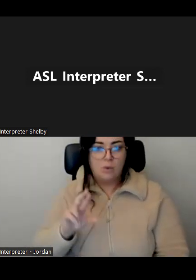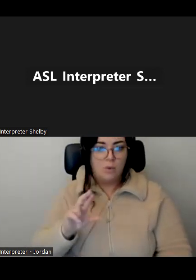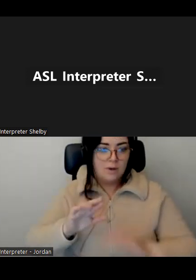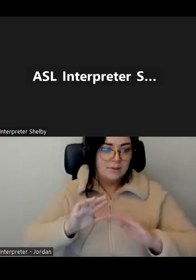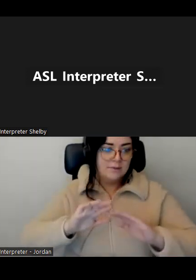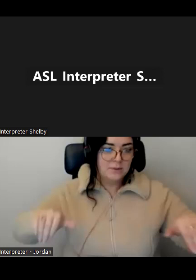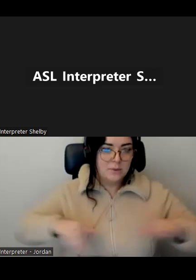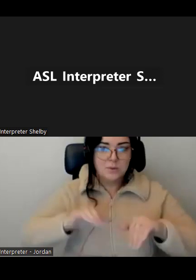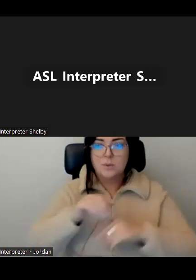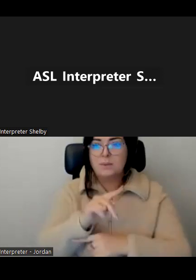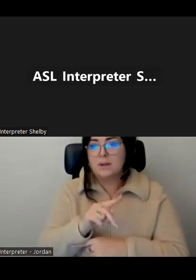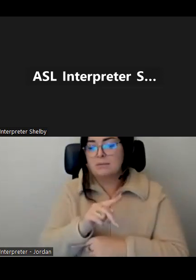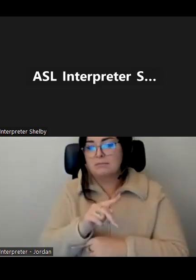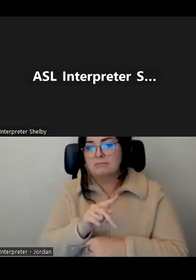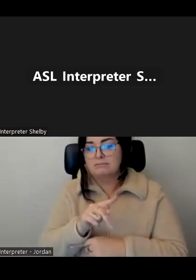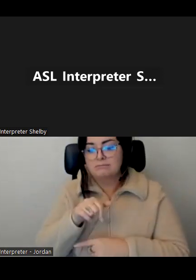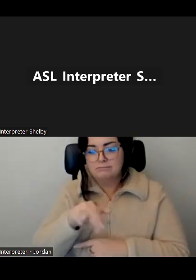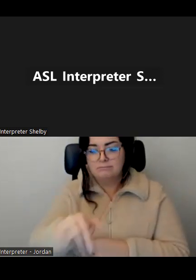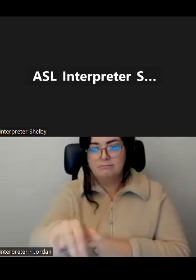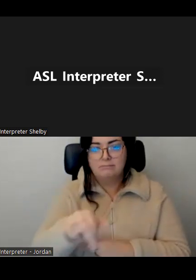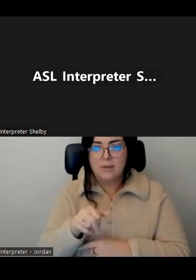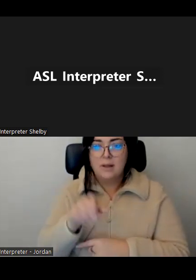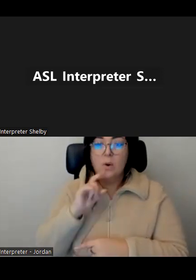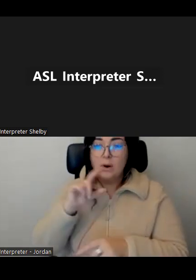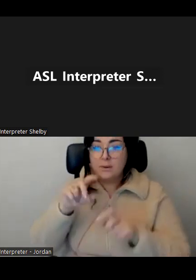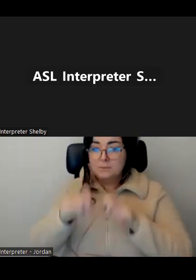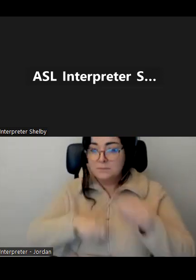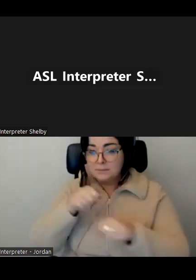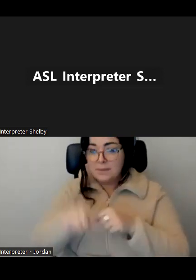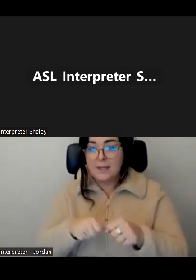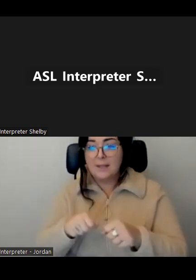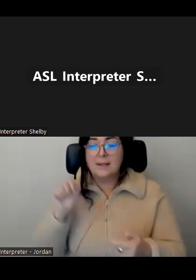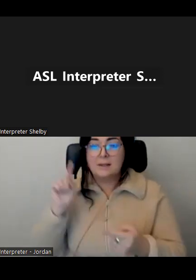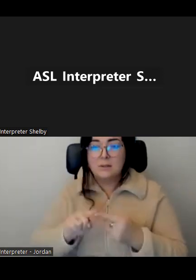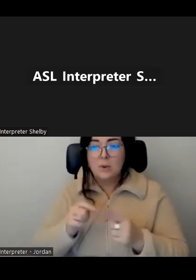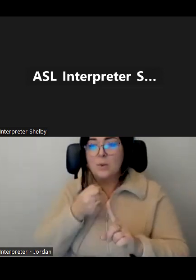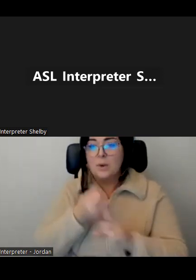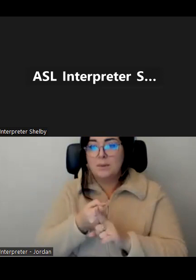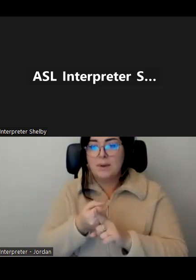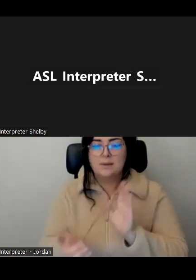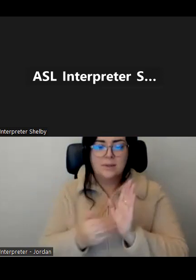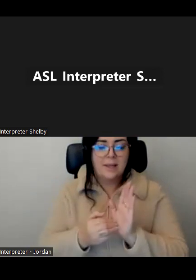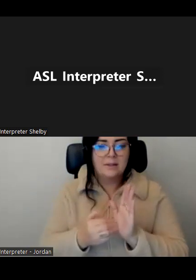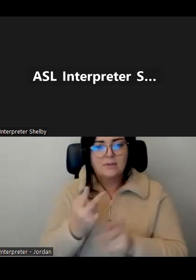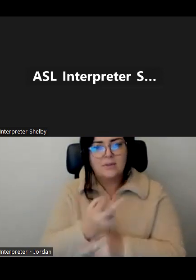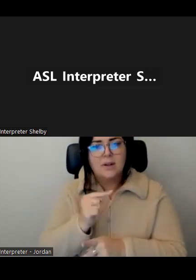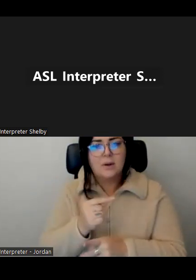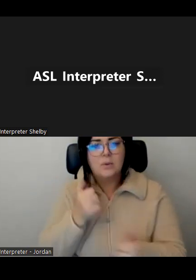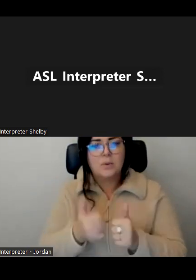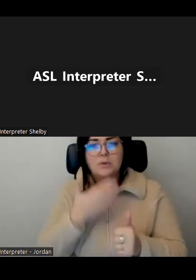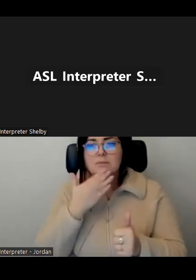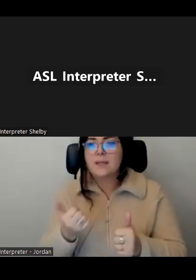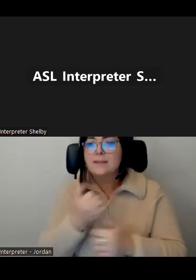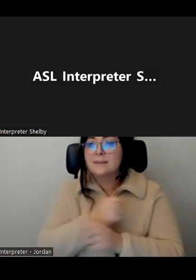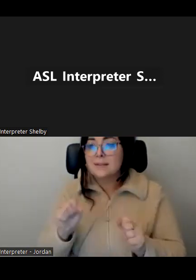even. Bike riding is low impact. So it's kind of figuring out what is safe for